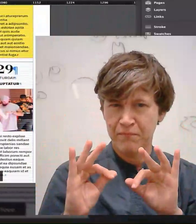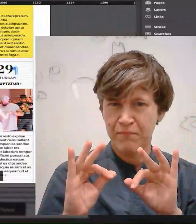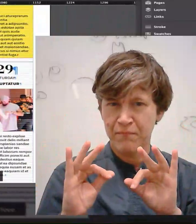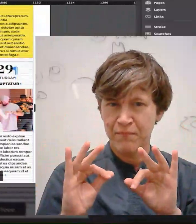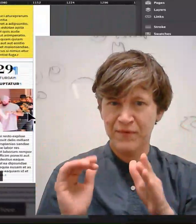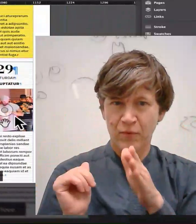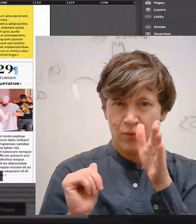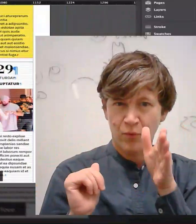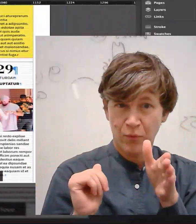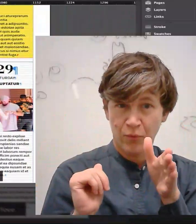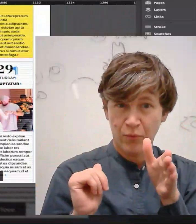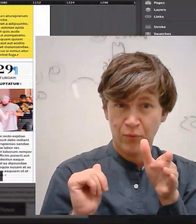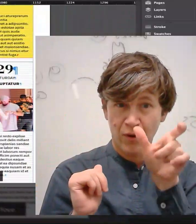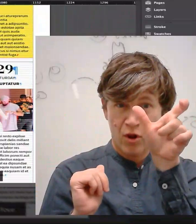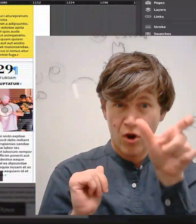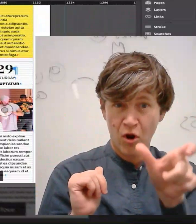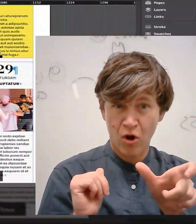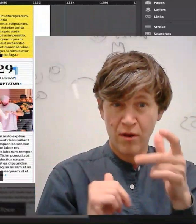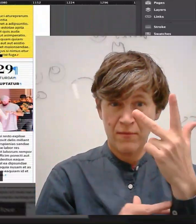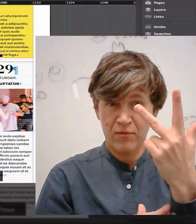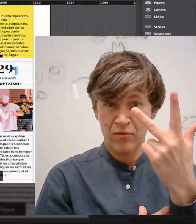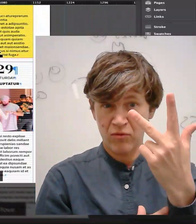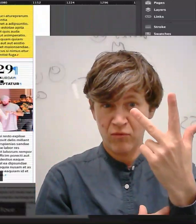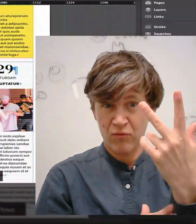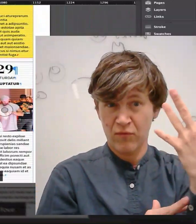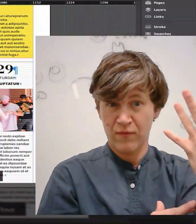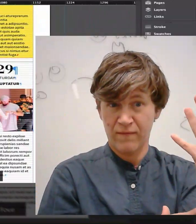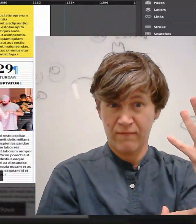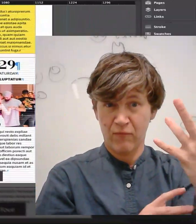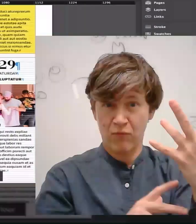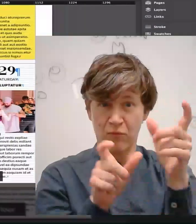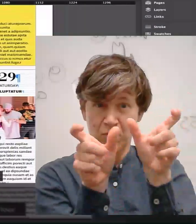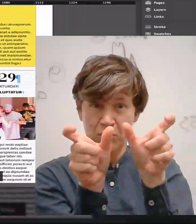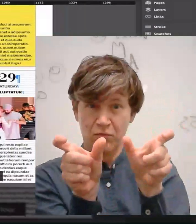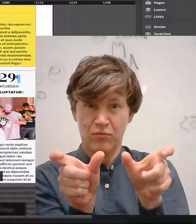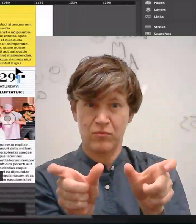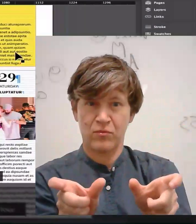And then over here in columns 3 and 4,